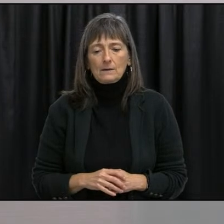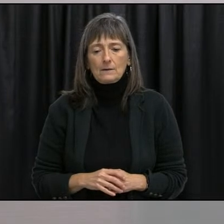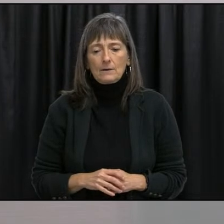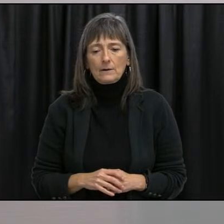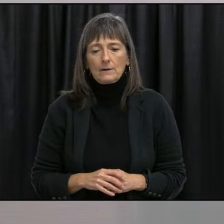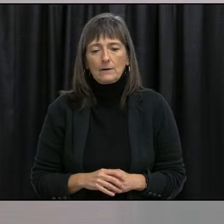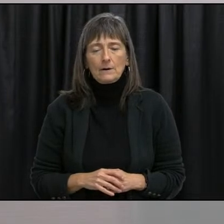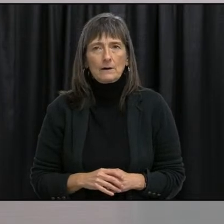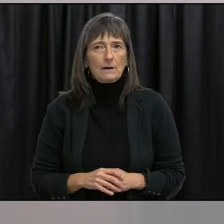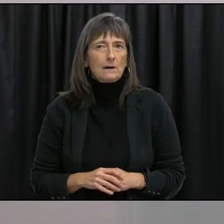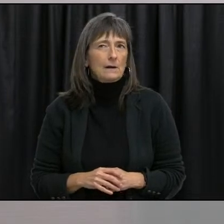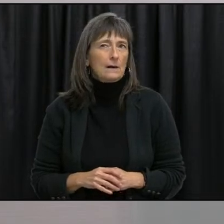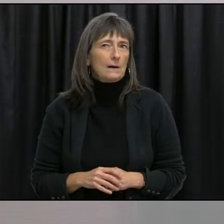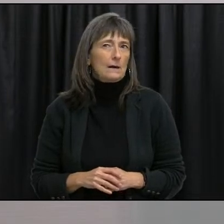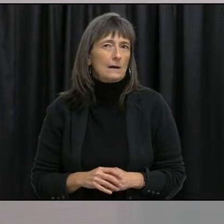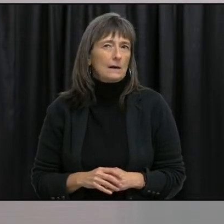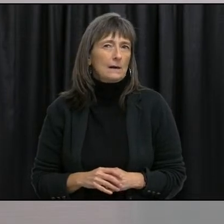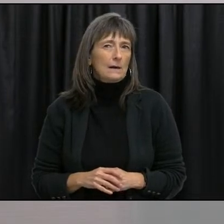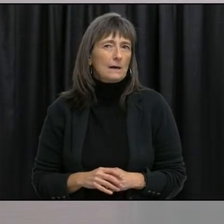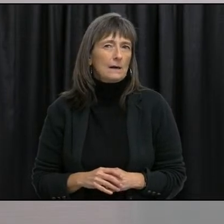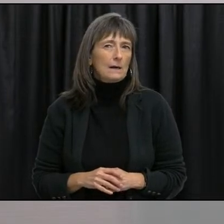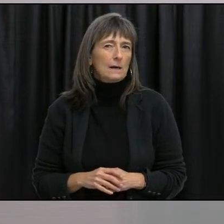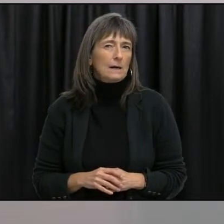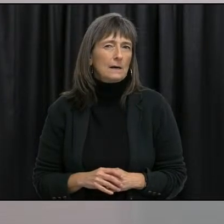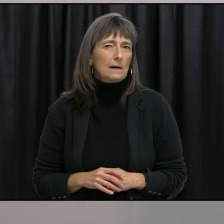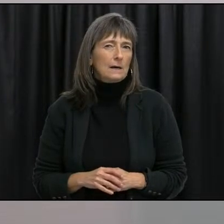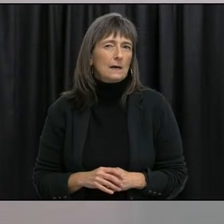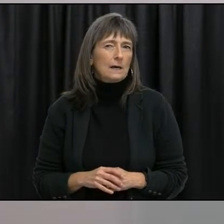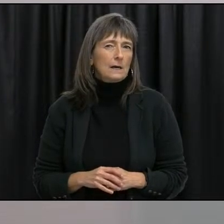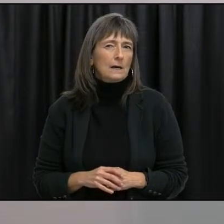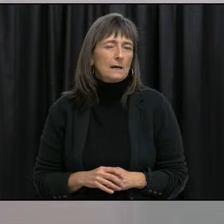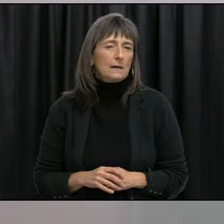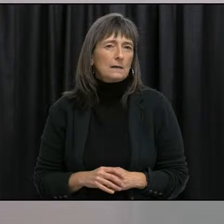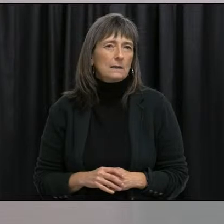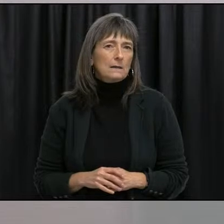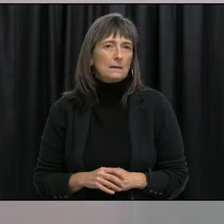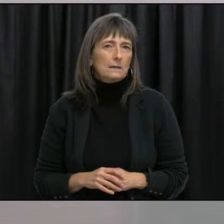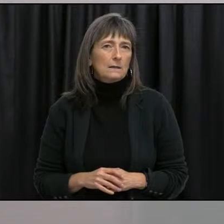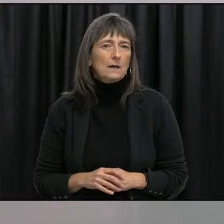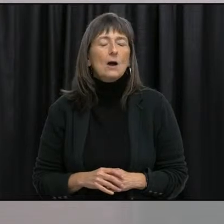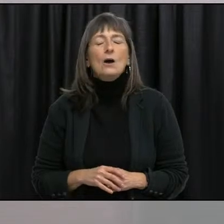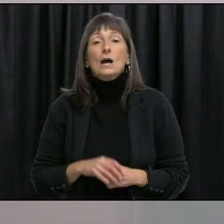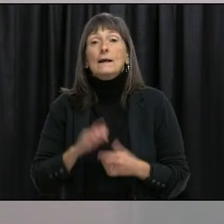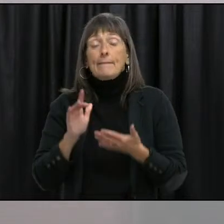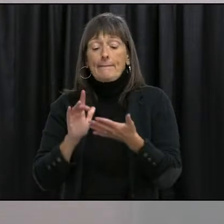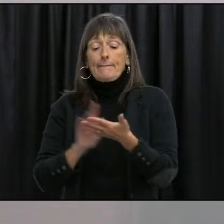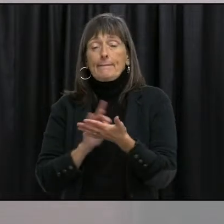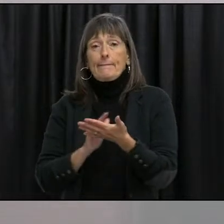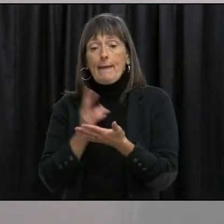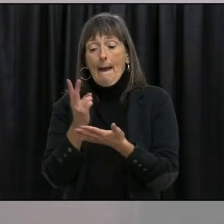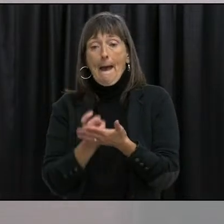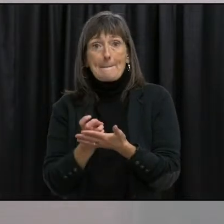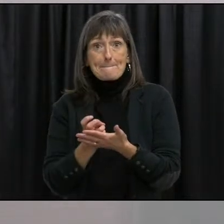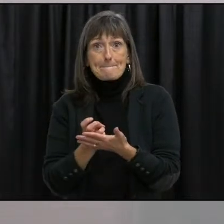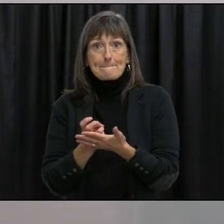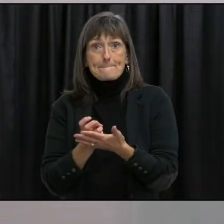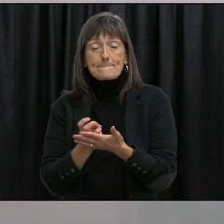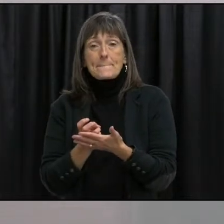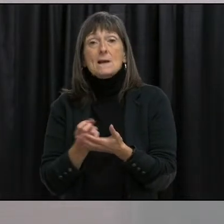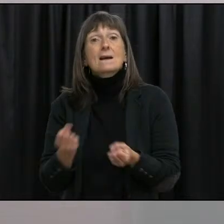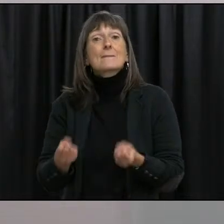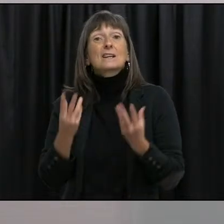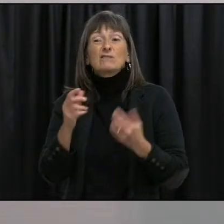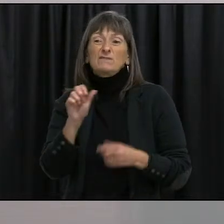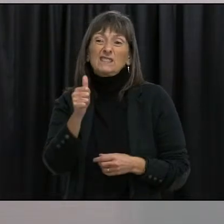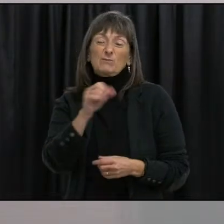last Thursday you had indicated there had been roughly 10% uptake on the COVID app. That I tweeted that out. It got quite a bit of attention by